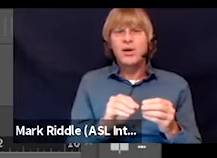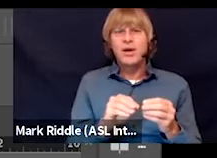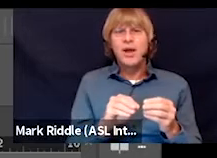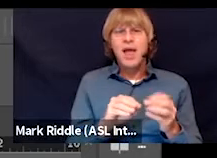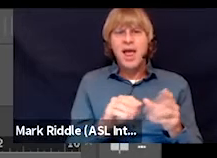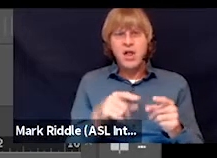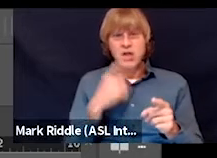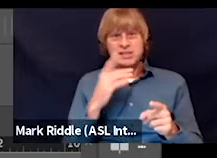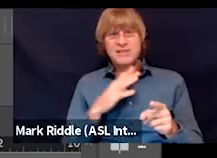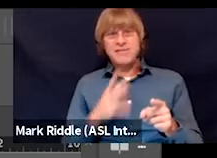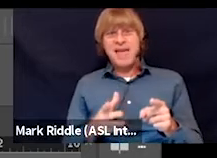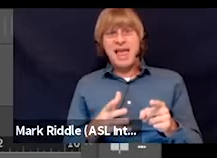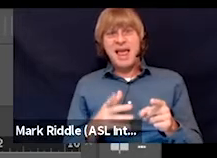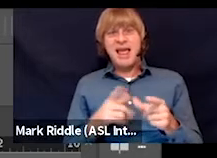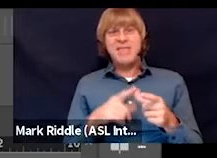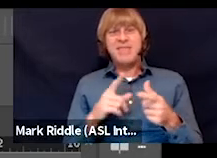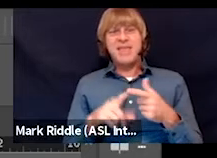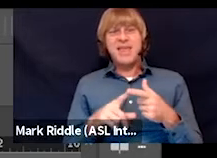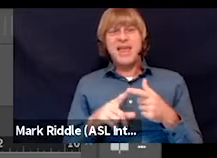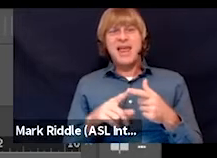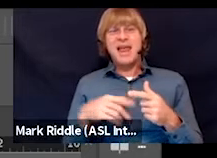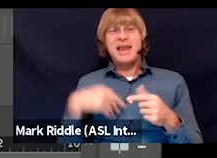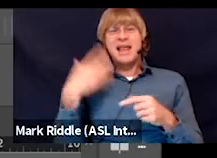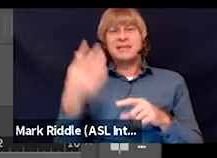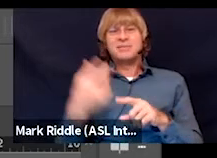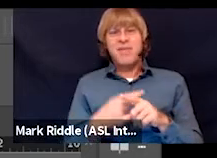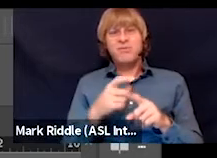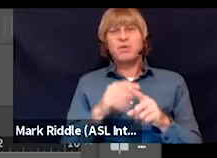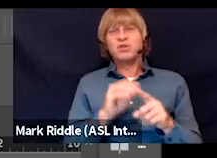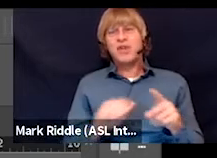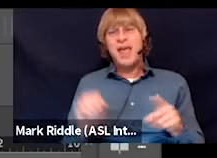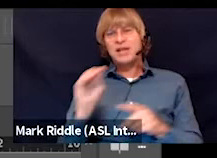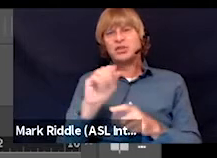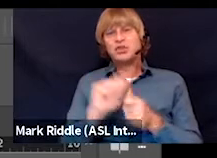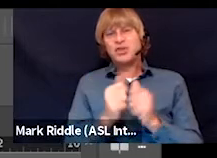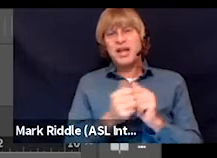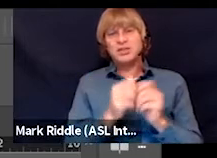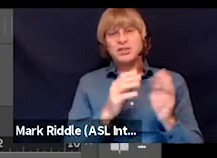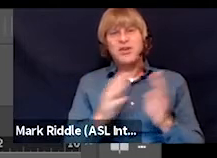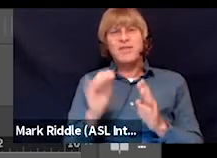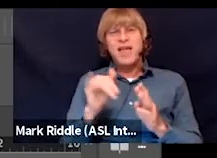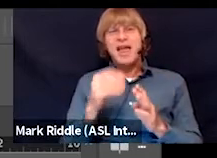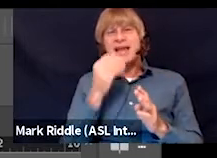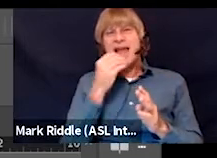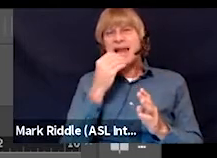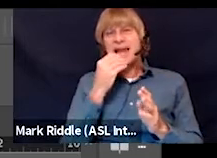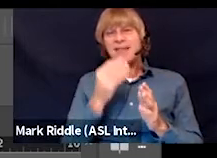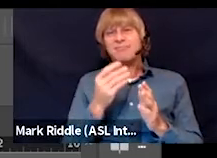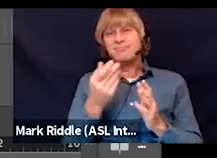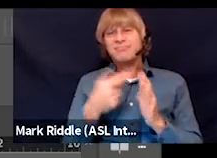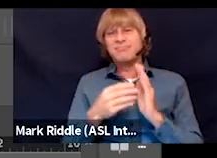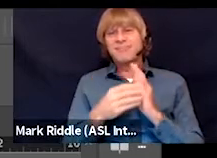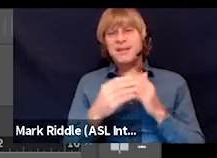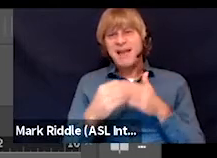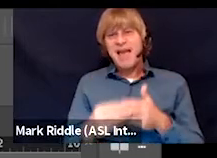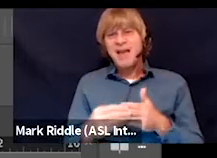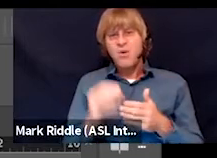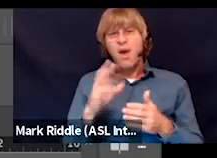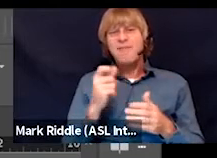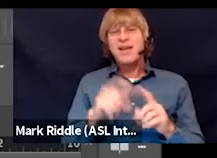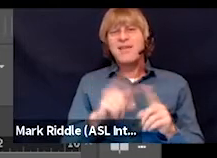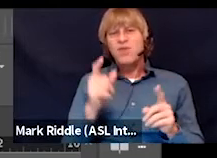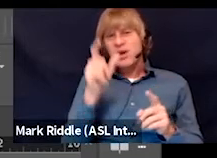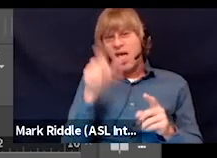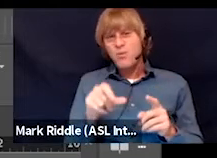looks fine now, and then next month I have to change the order of the dining guide, or I need it to be a different